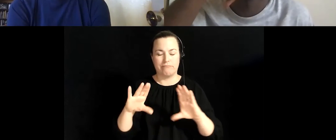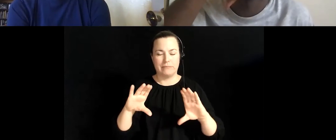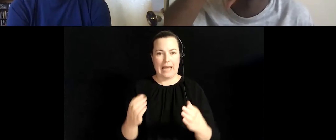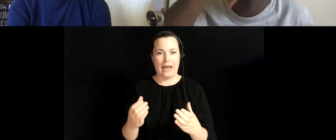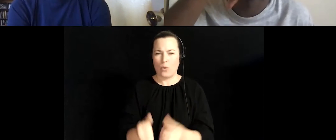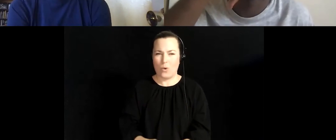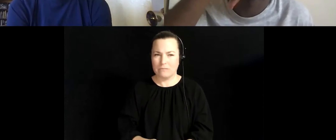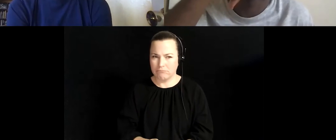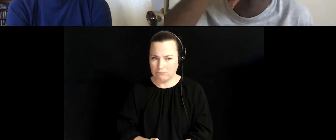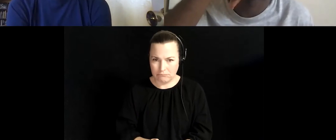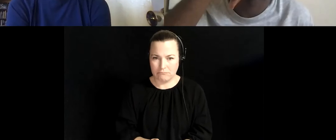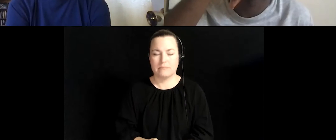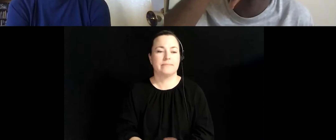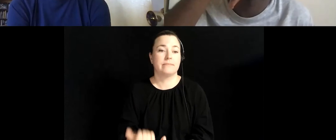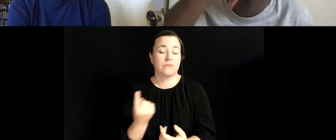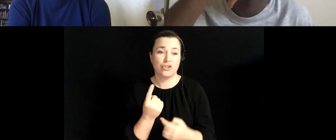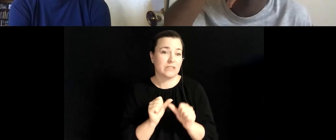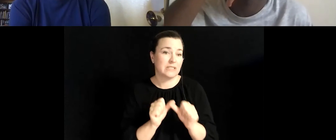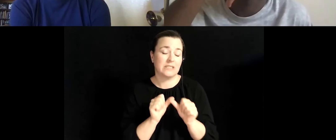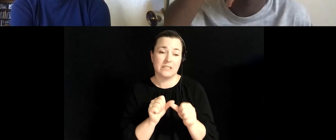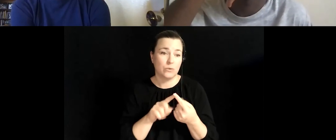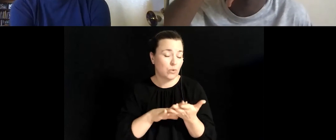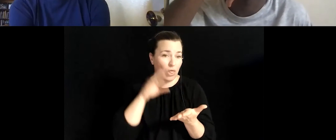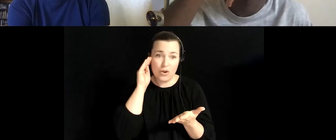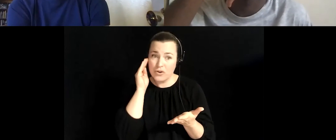And just continuing to learn and listen